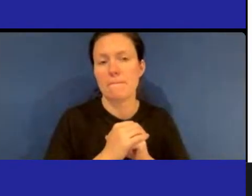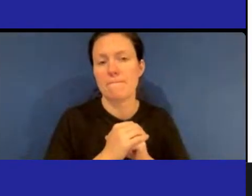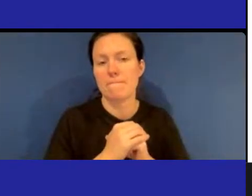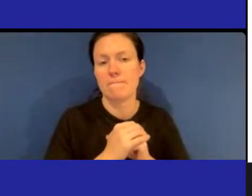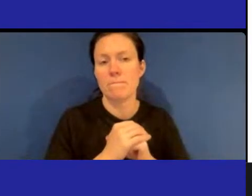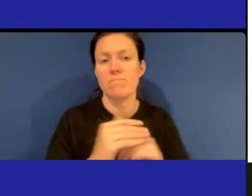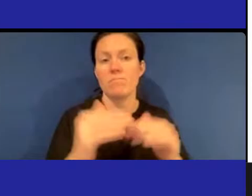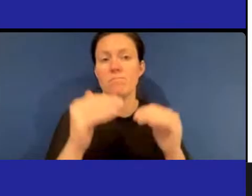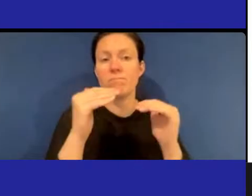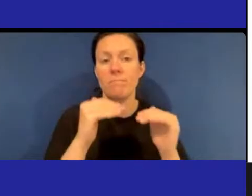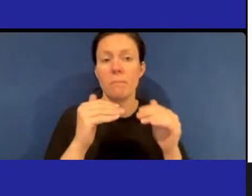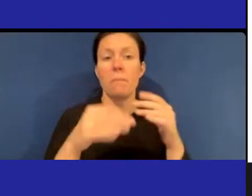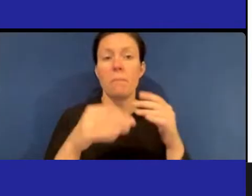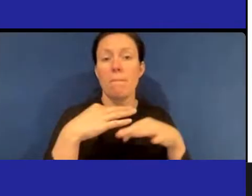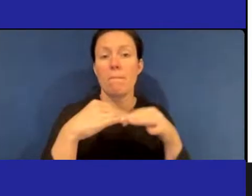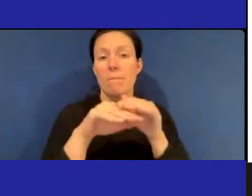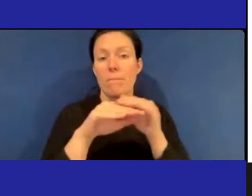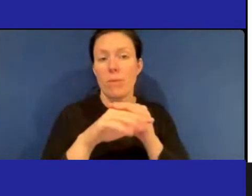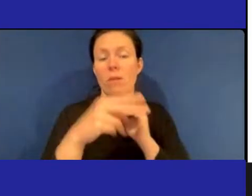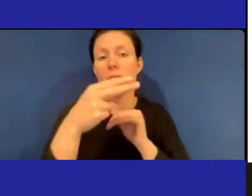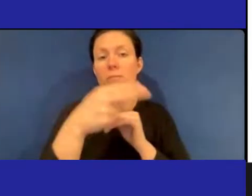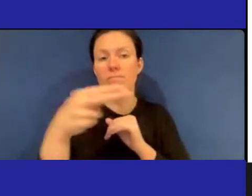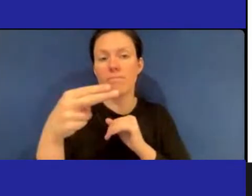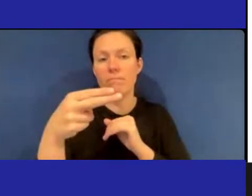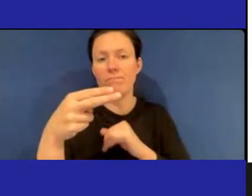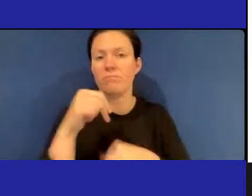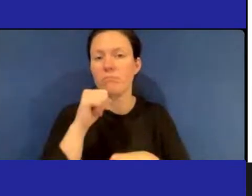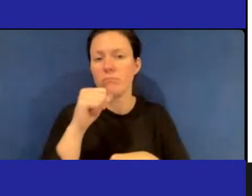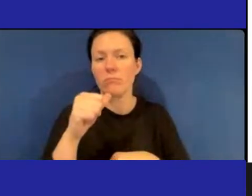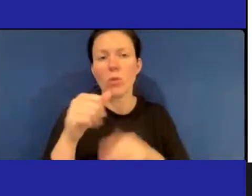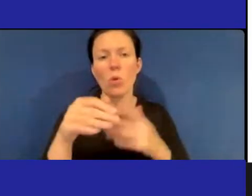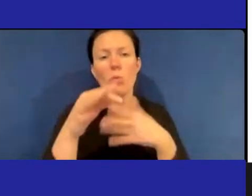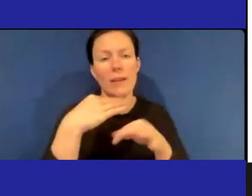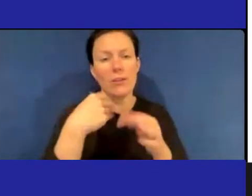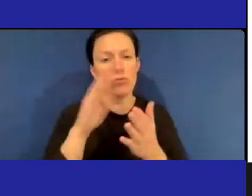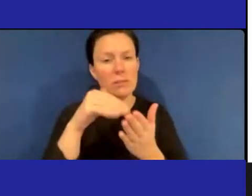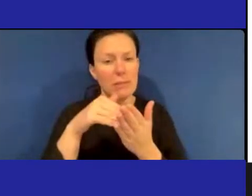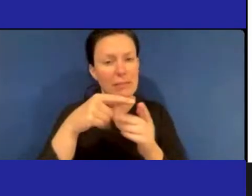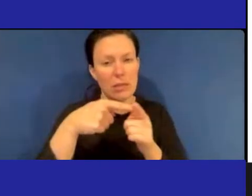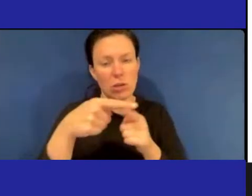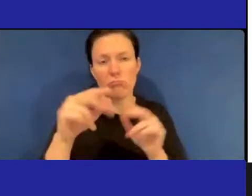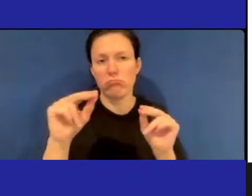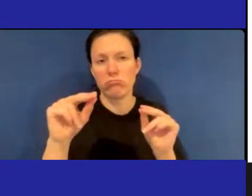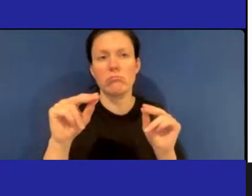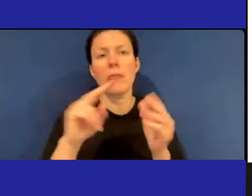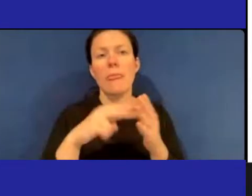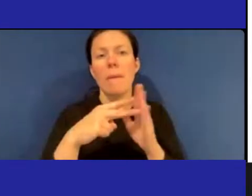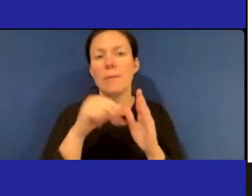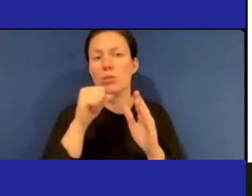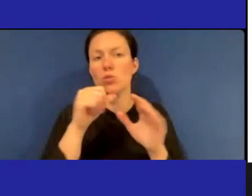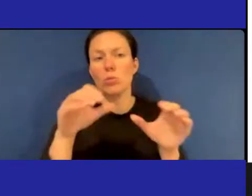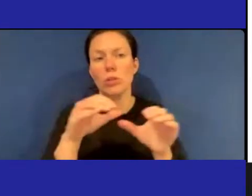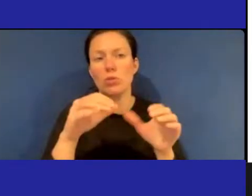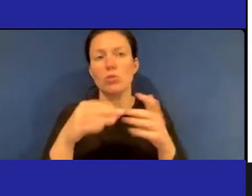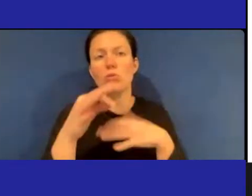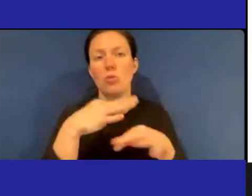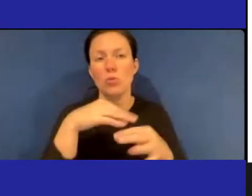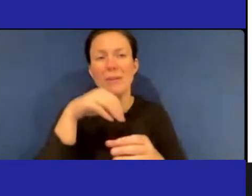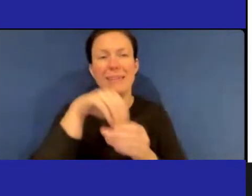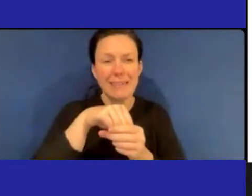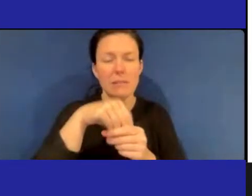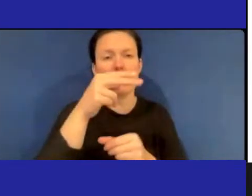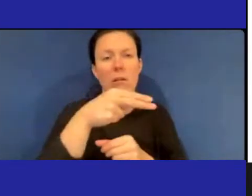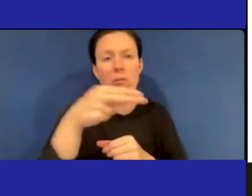access, H&H, we're not a transplant center, so we don't do transplants within health and hospitals. But we